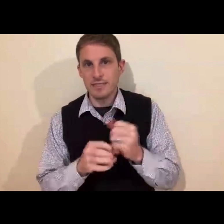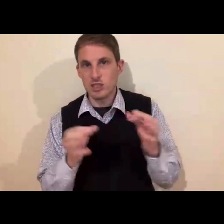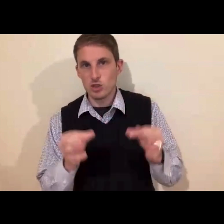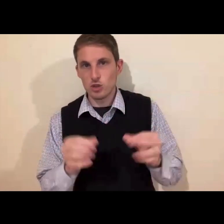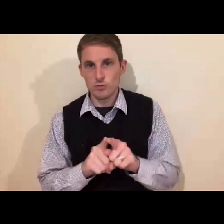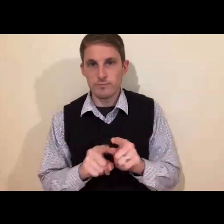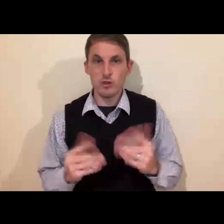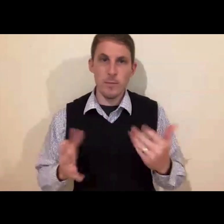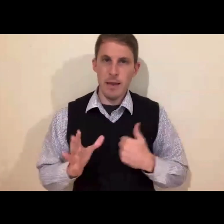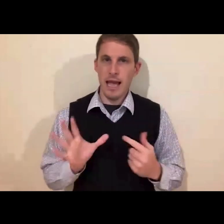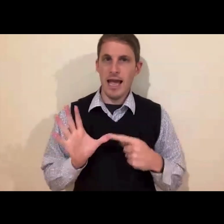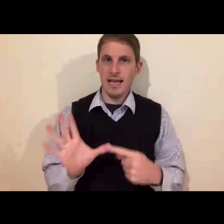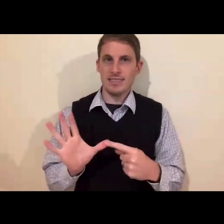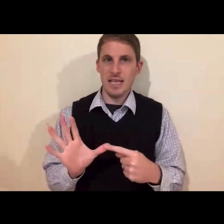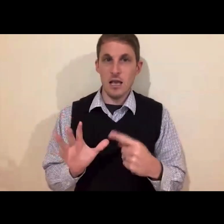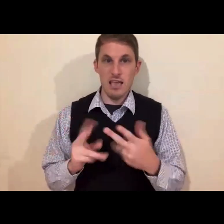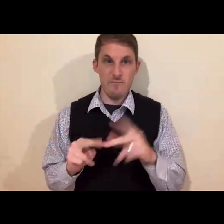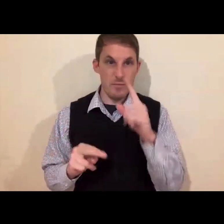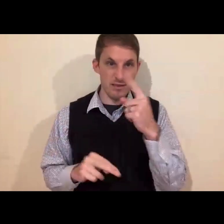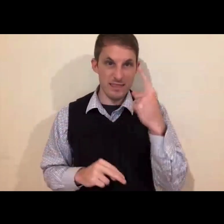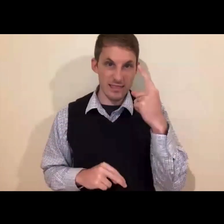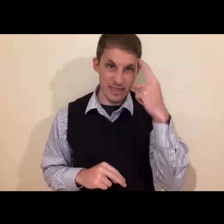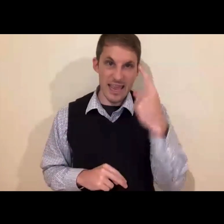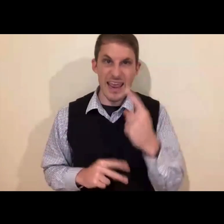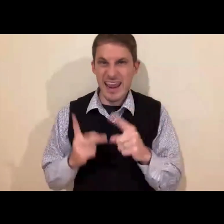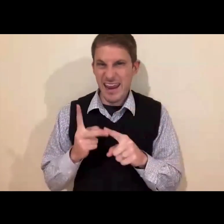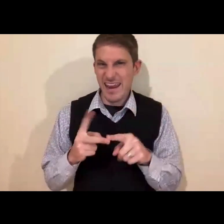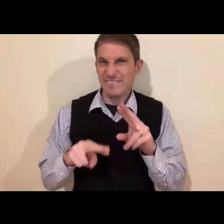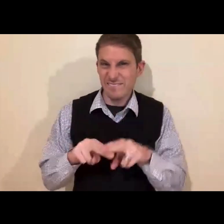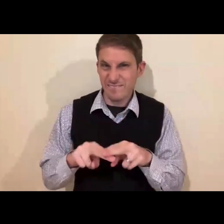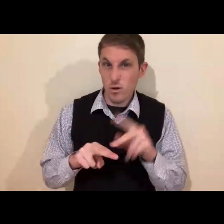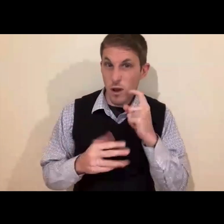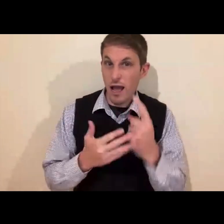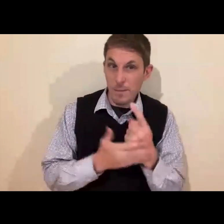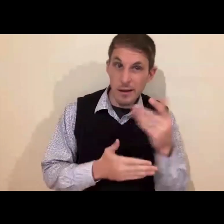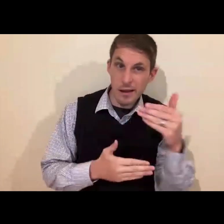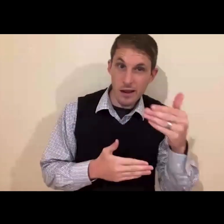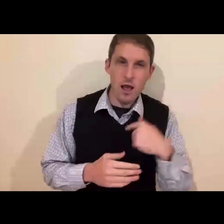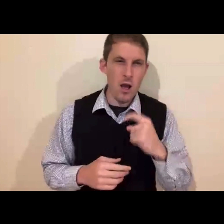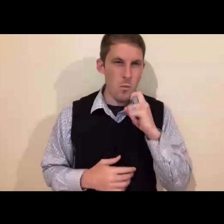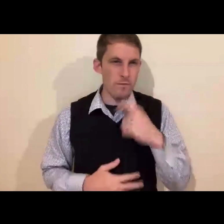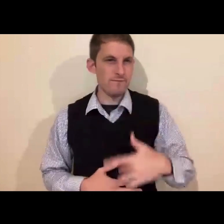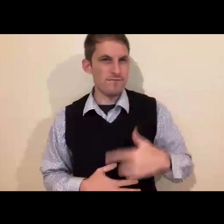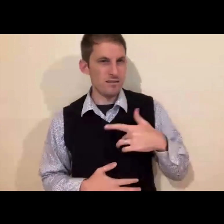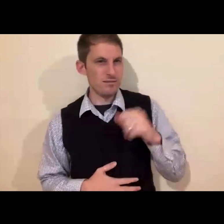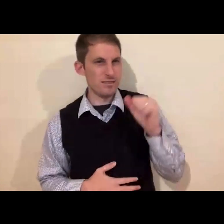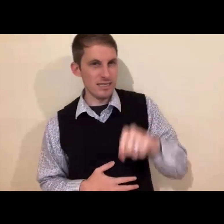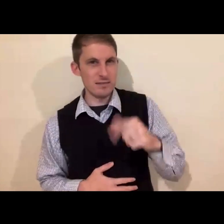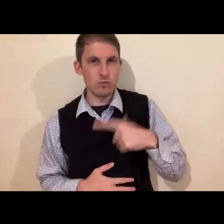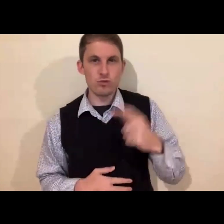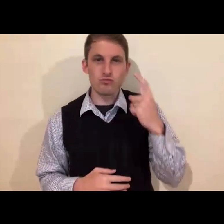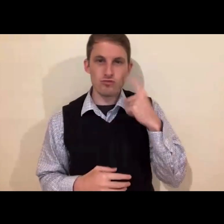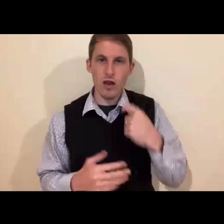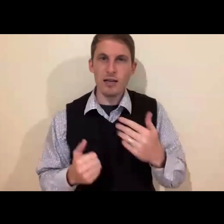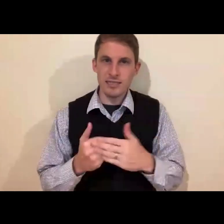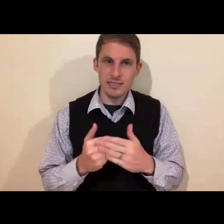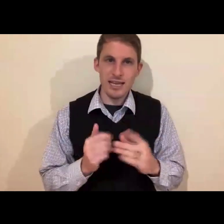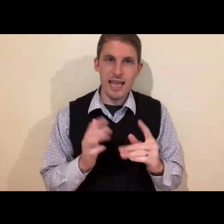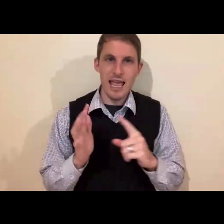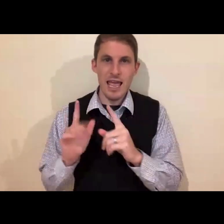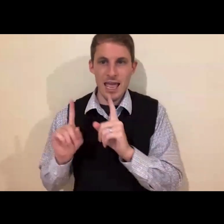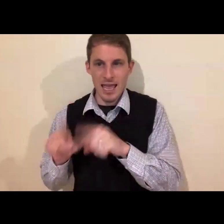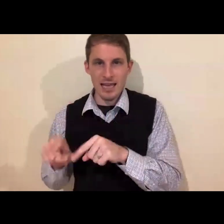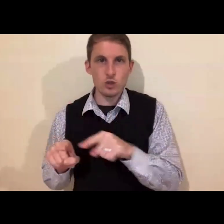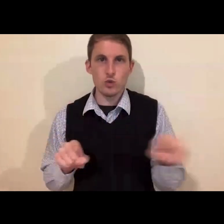answer to people, if they ask if it will happen, I suspect yes, because we are trying to design an end-to-end aged care system,